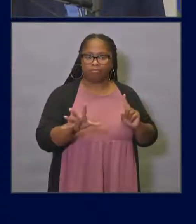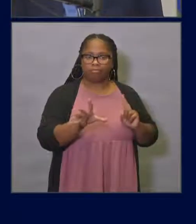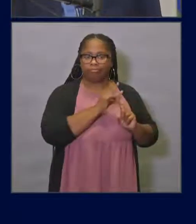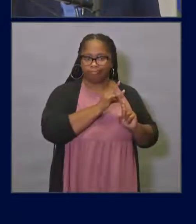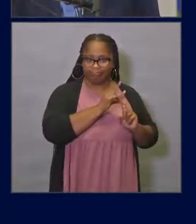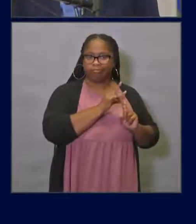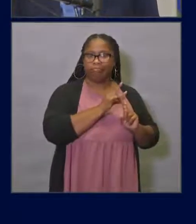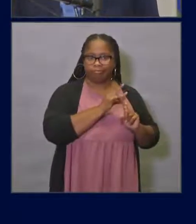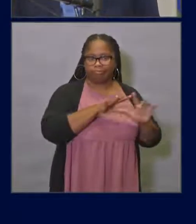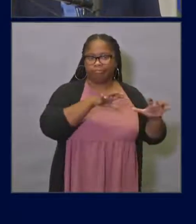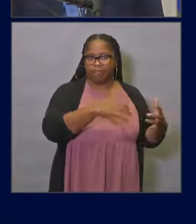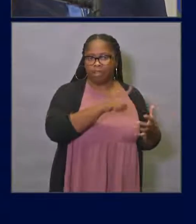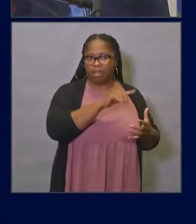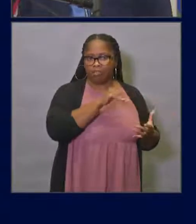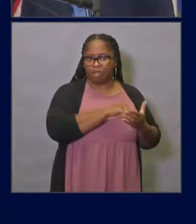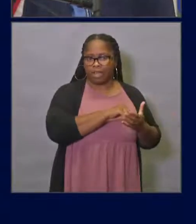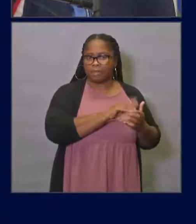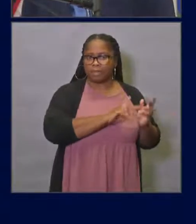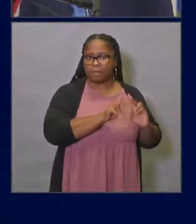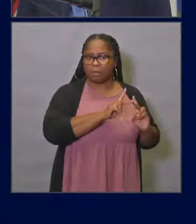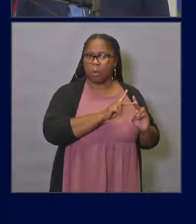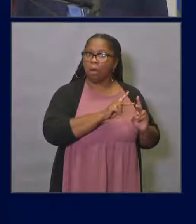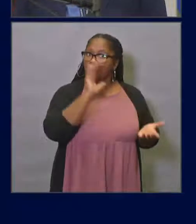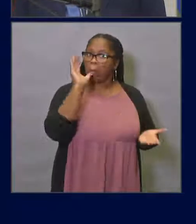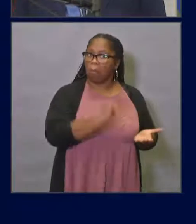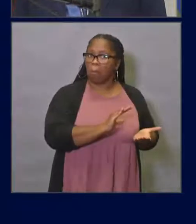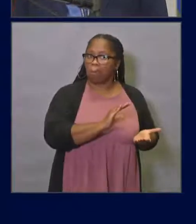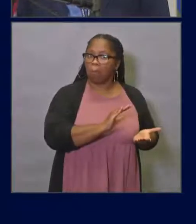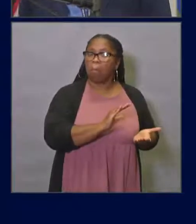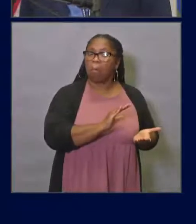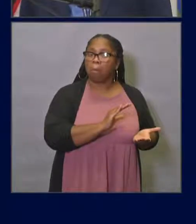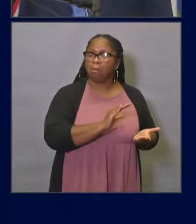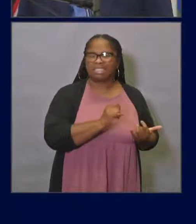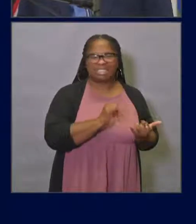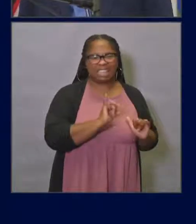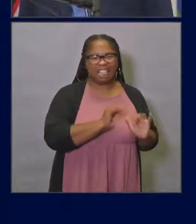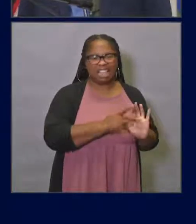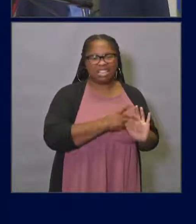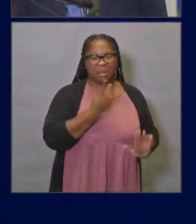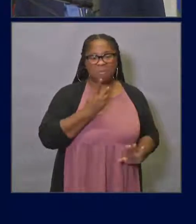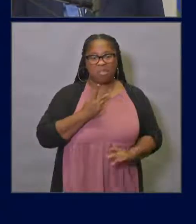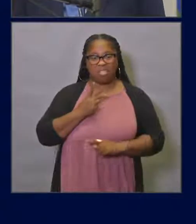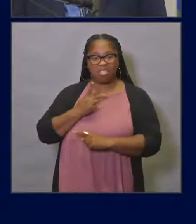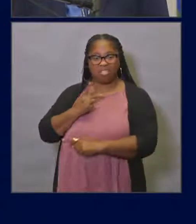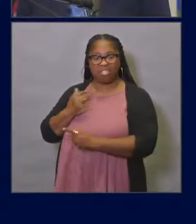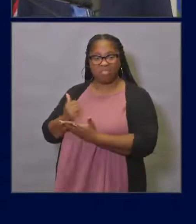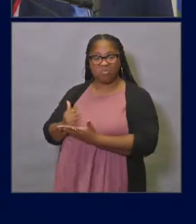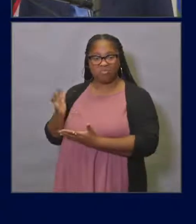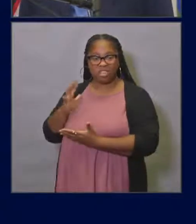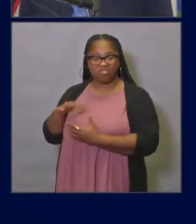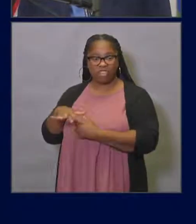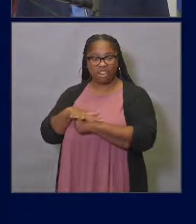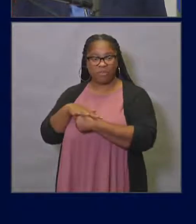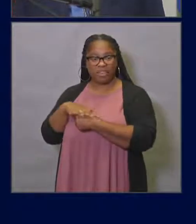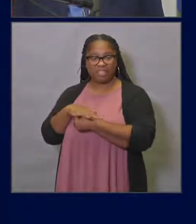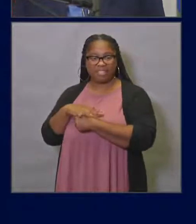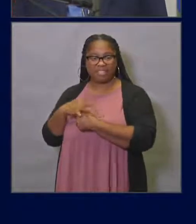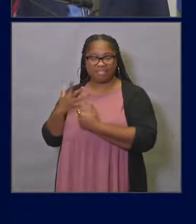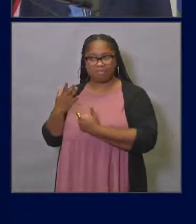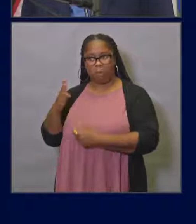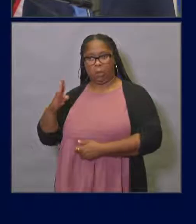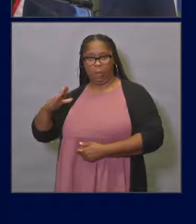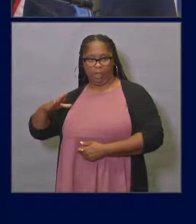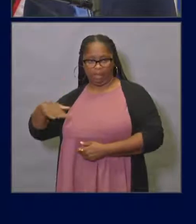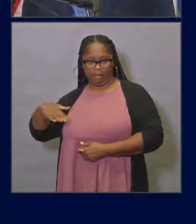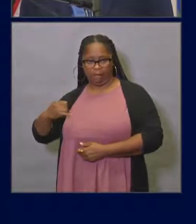Again, a significant drop, but that remains almost twice the rate for people living in areas with the most resources, the blue